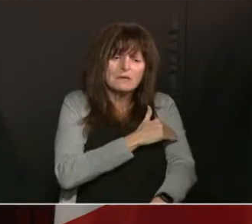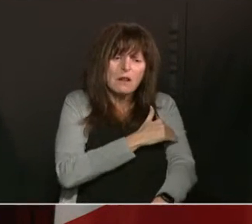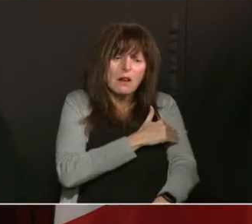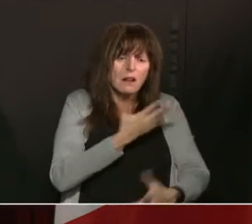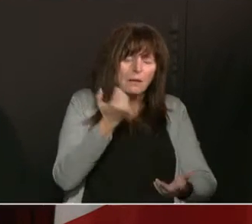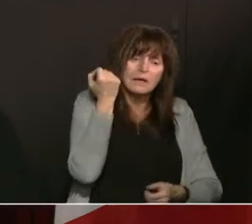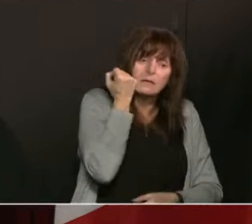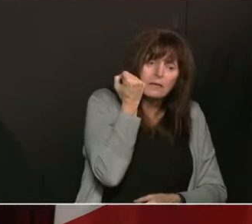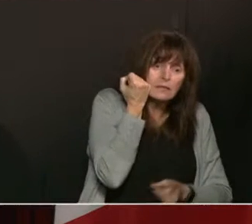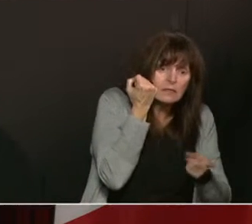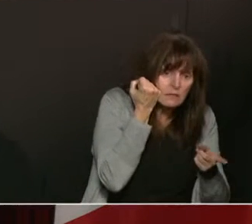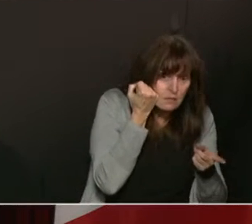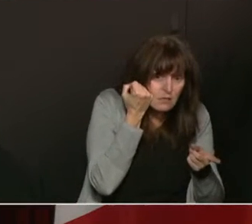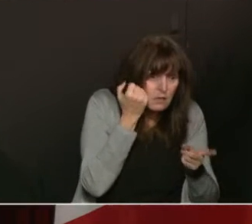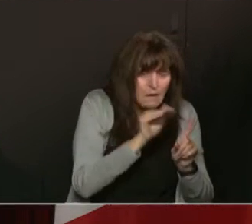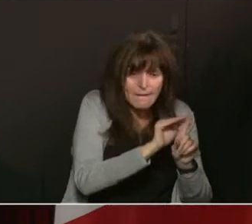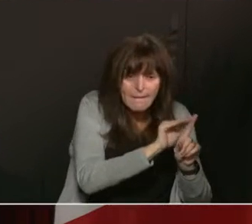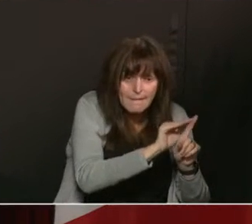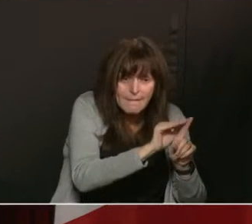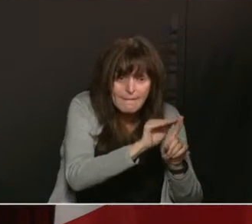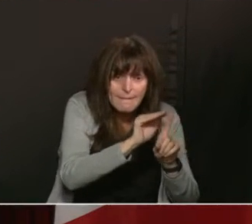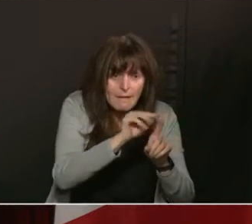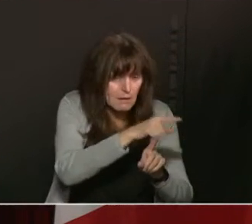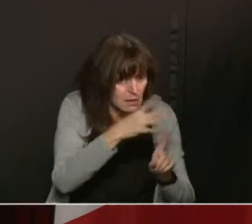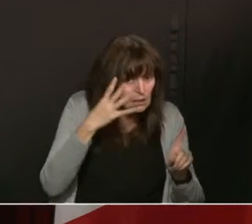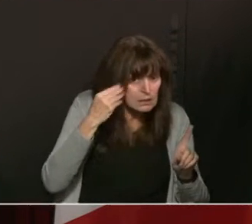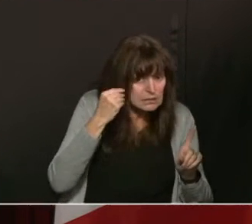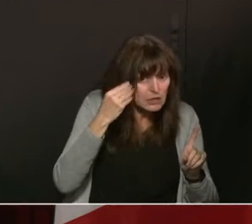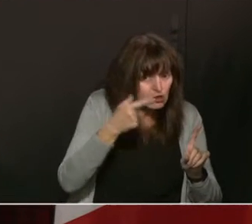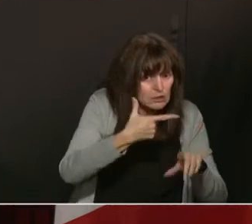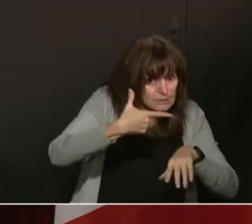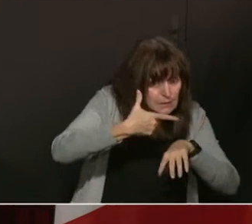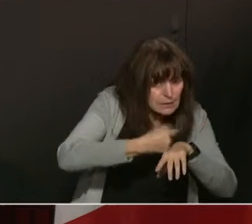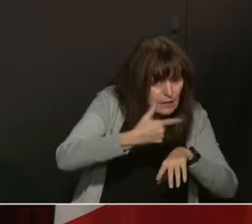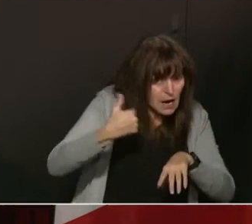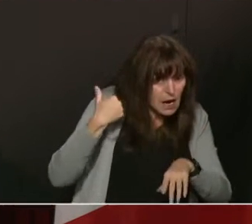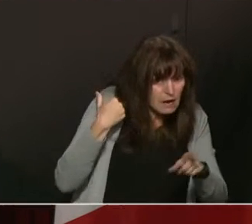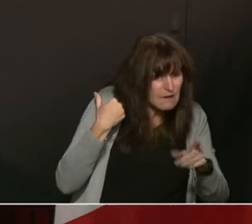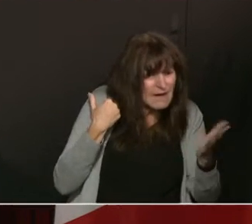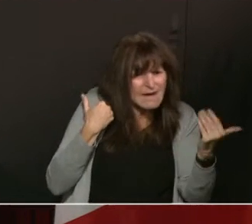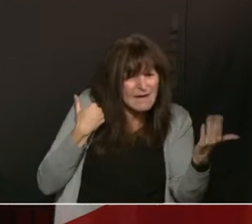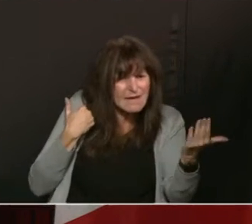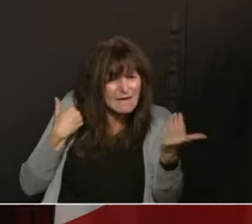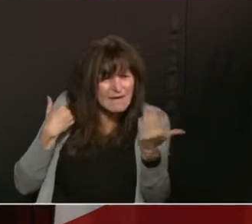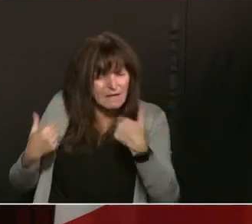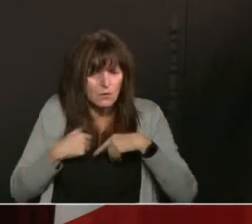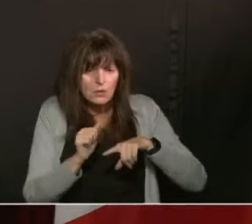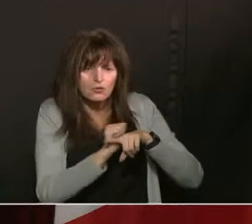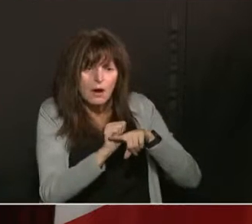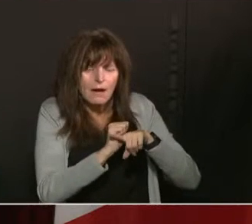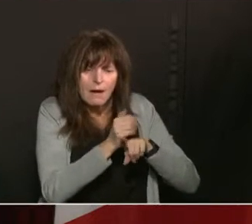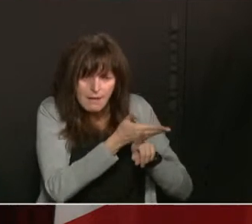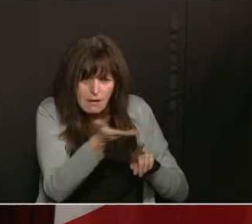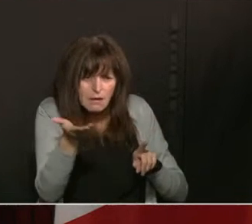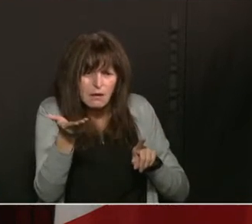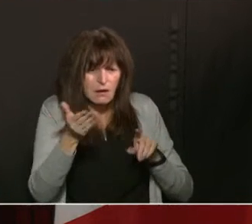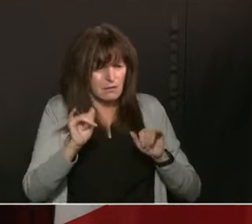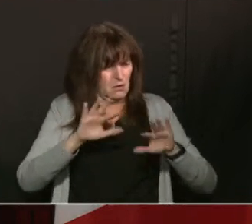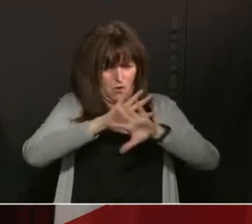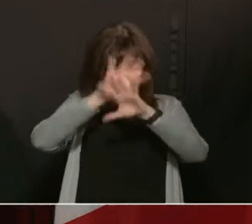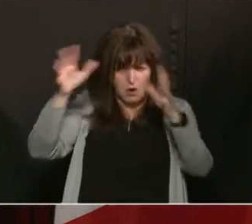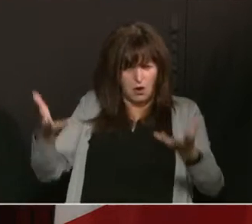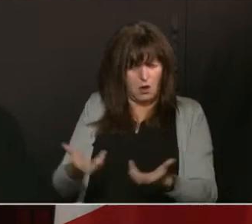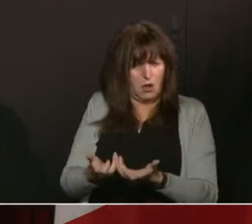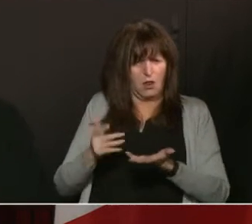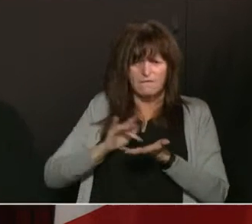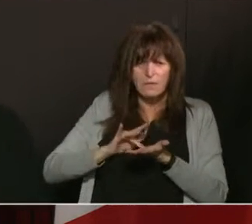workers, if they have the expertise and skill set, to come to our clinics and help support them. We've done a call out to all primary care and all of their